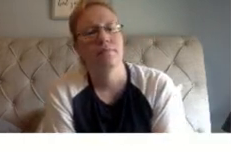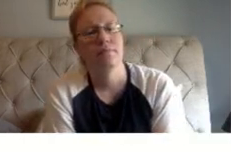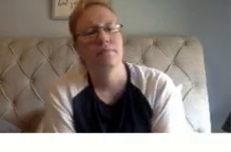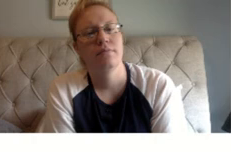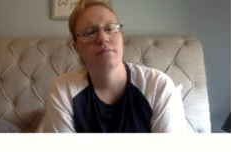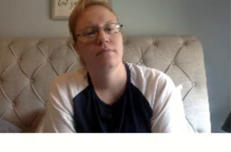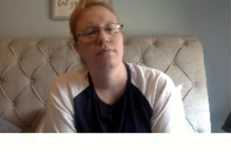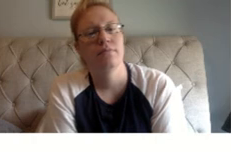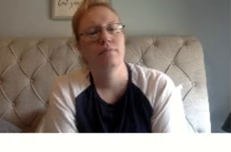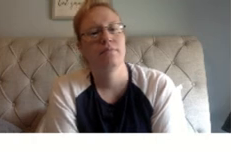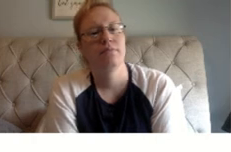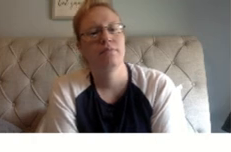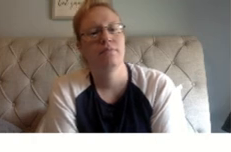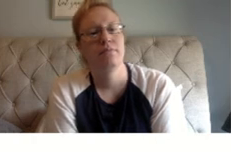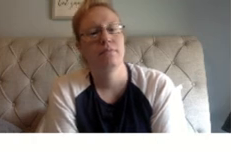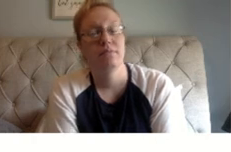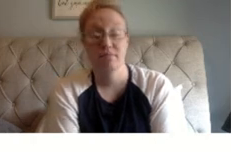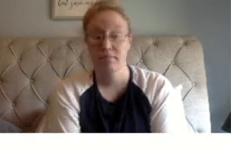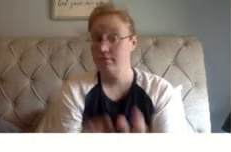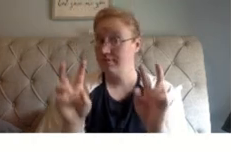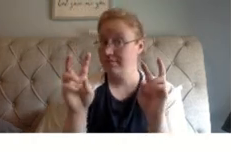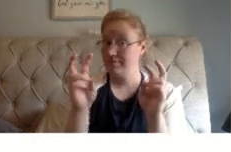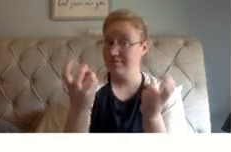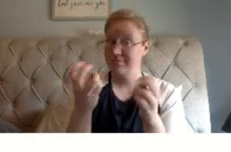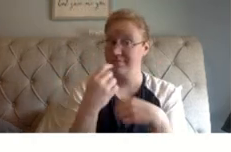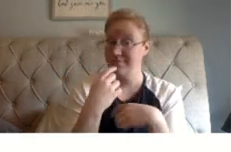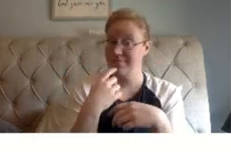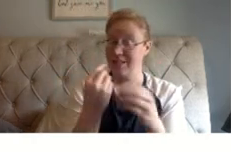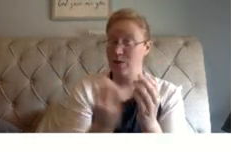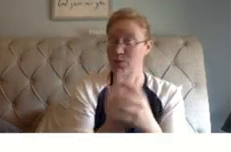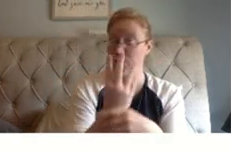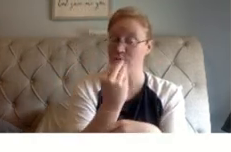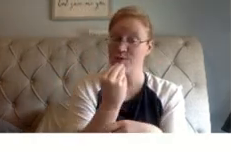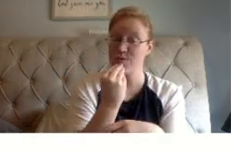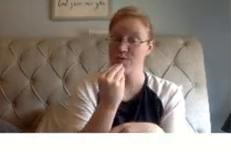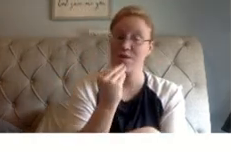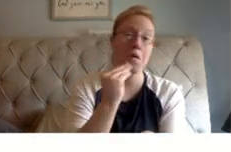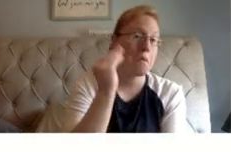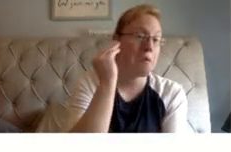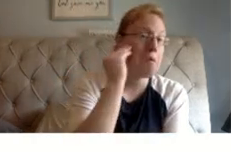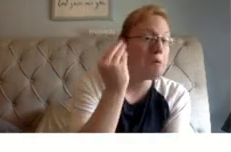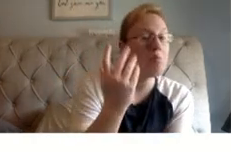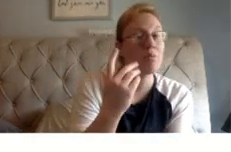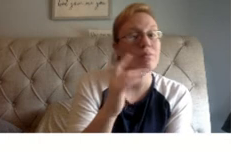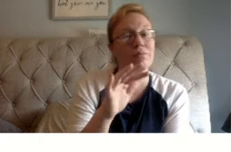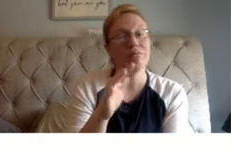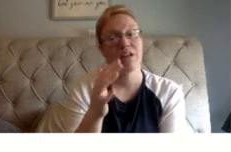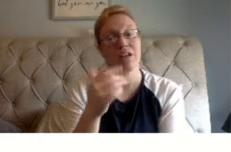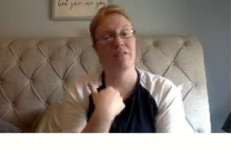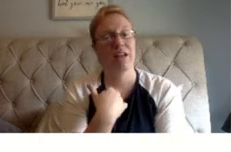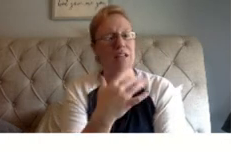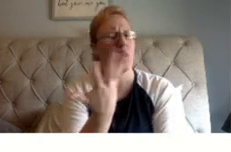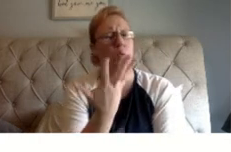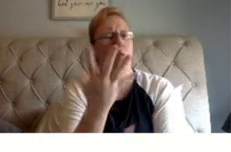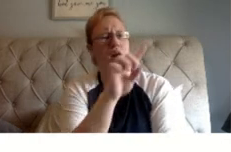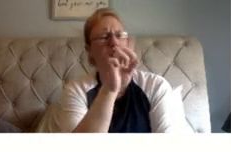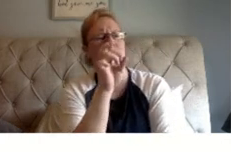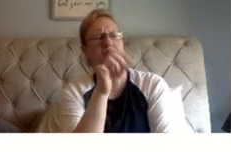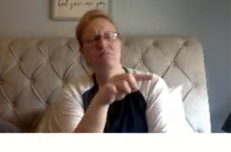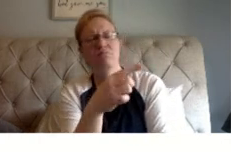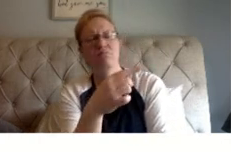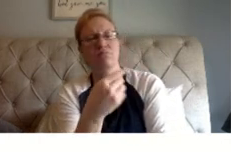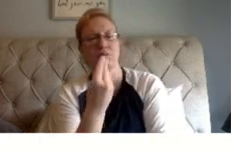Let's look. Our title says growing food at home. It even kind of has a what question mark right there. It kind